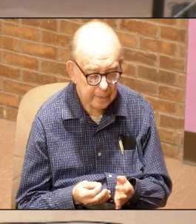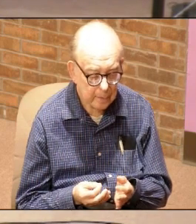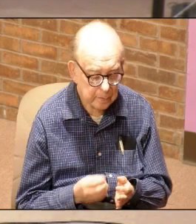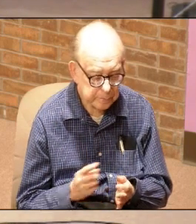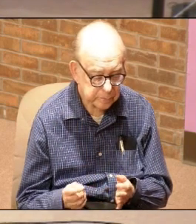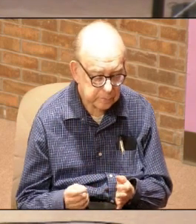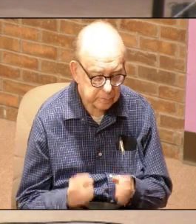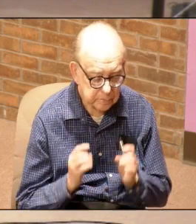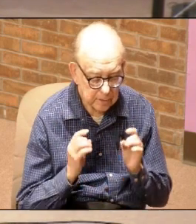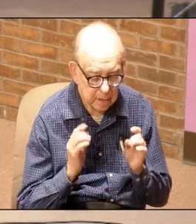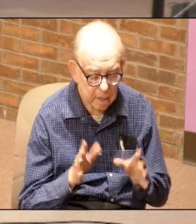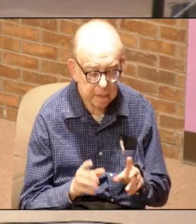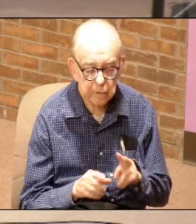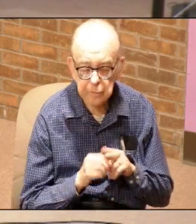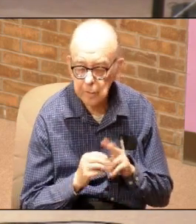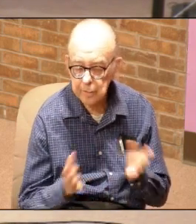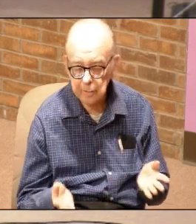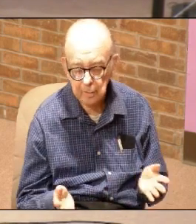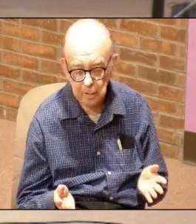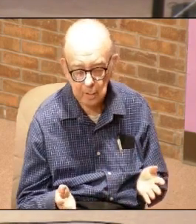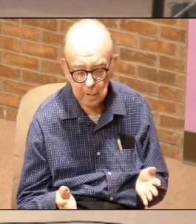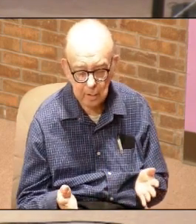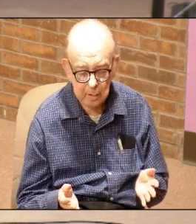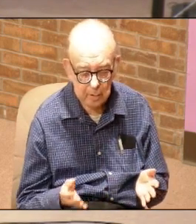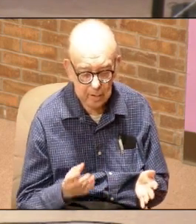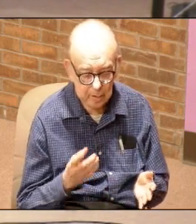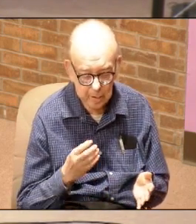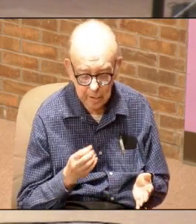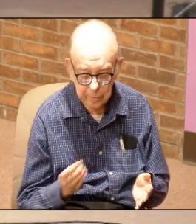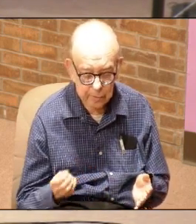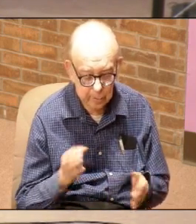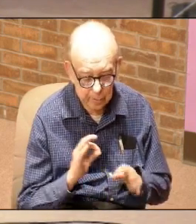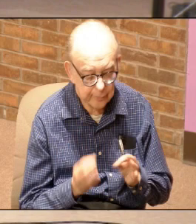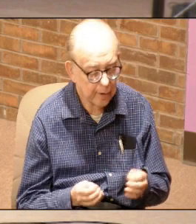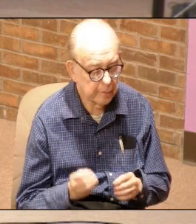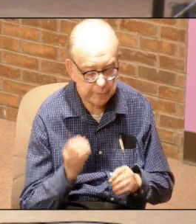They didn't like your choices, so they abandoned you.